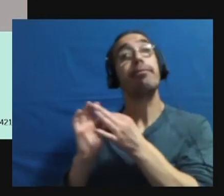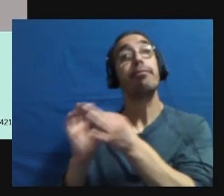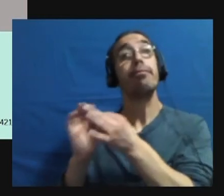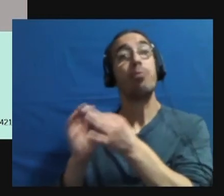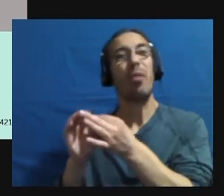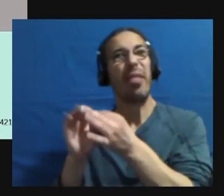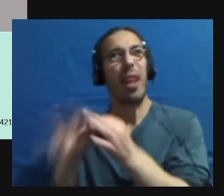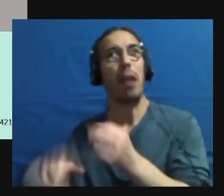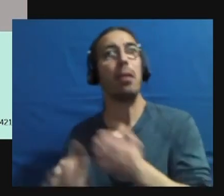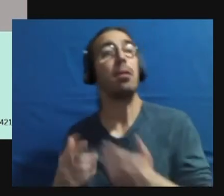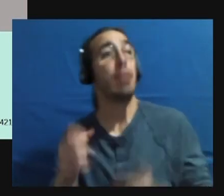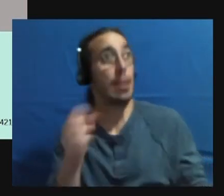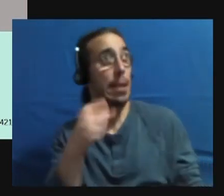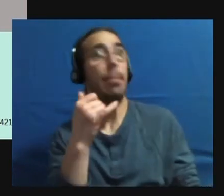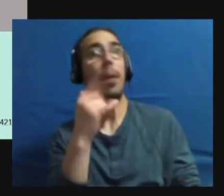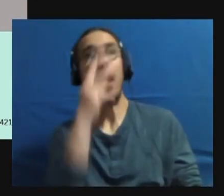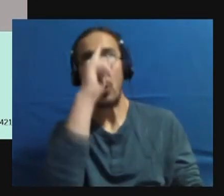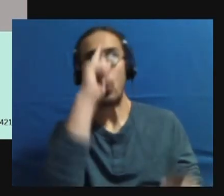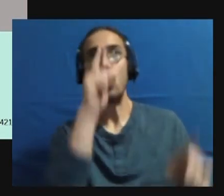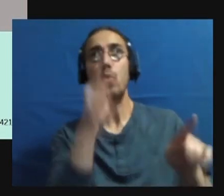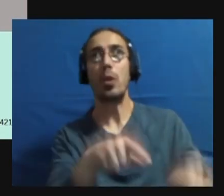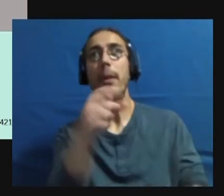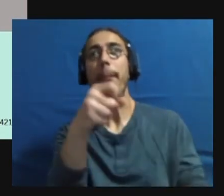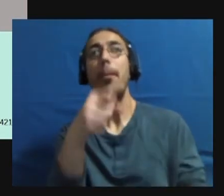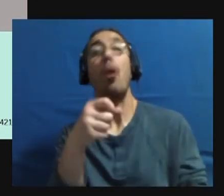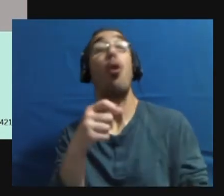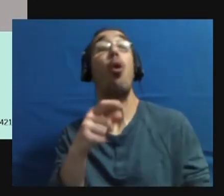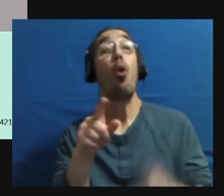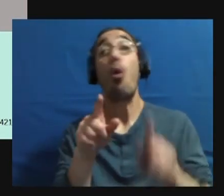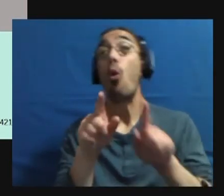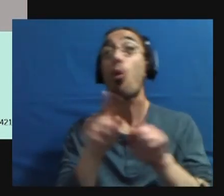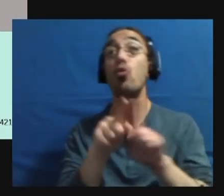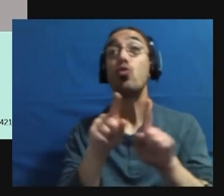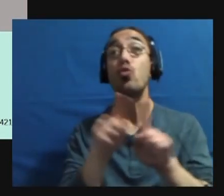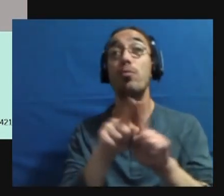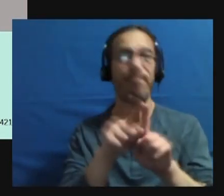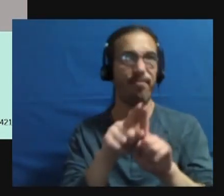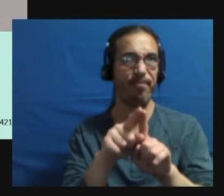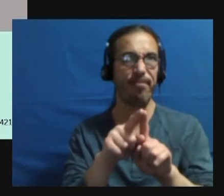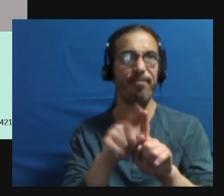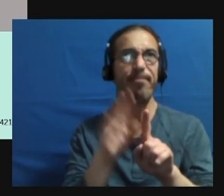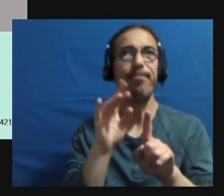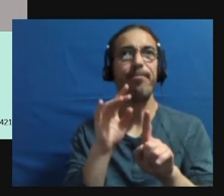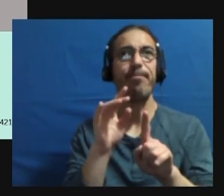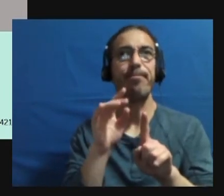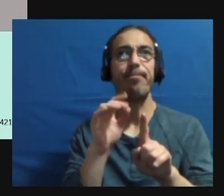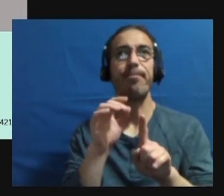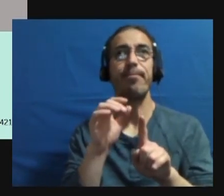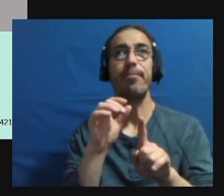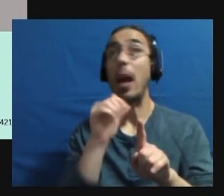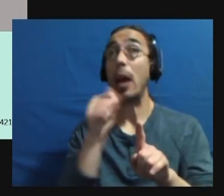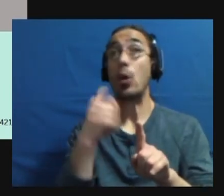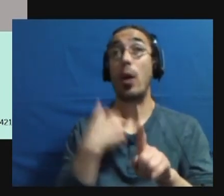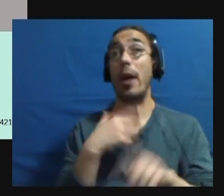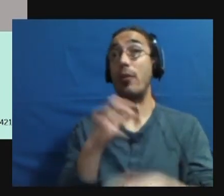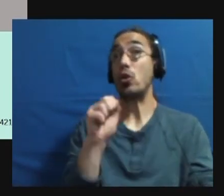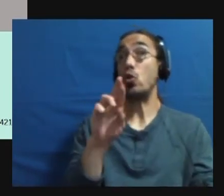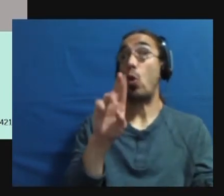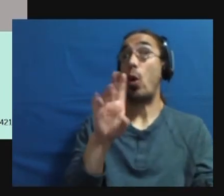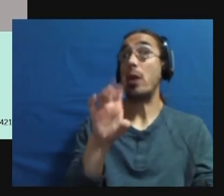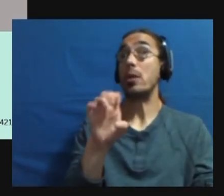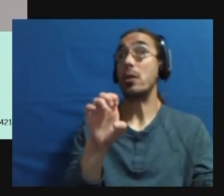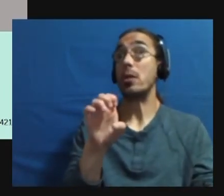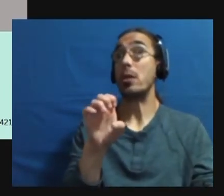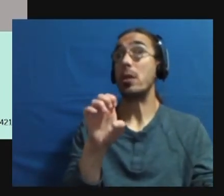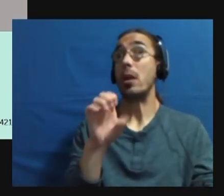Yes, same. Yeah. And also I want to say, I don't have a source for this right now because I wasn't